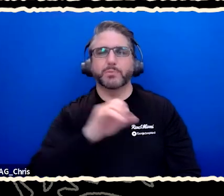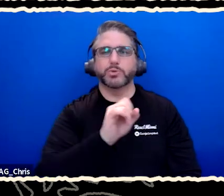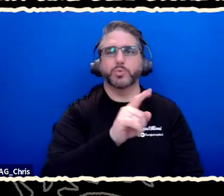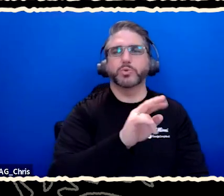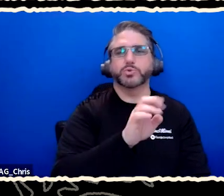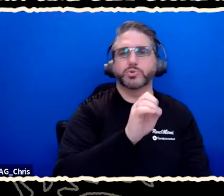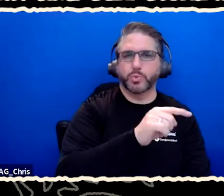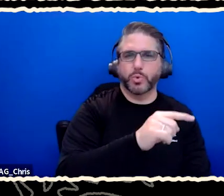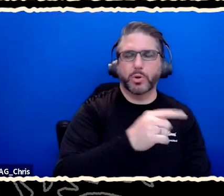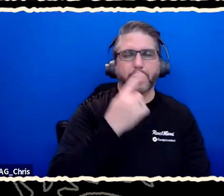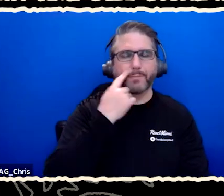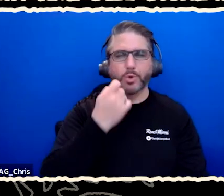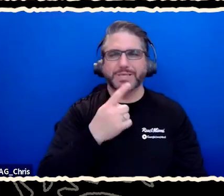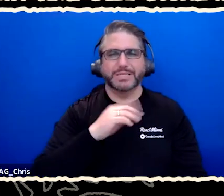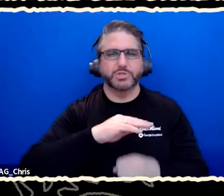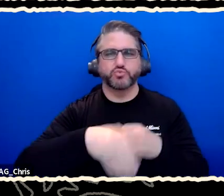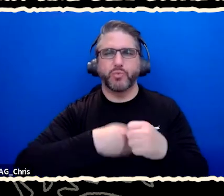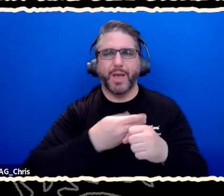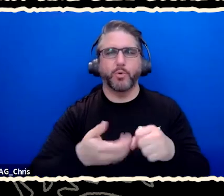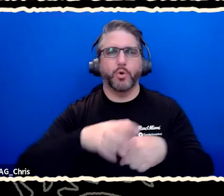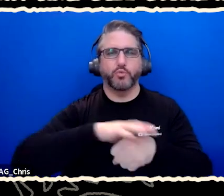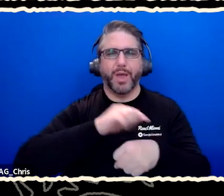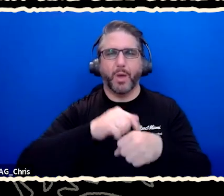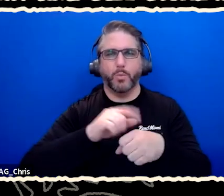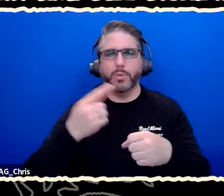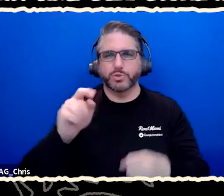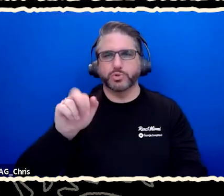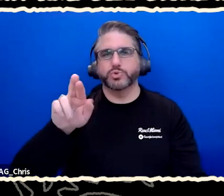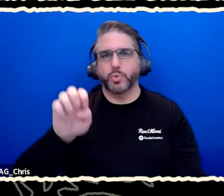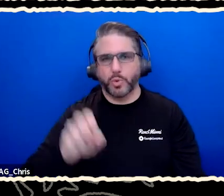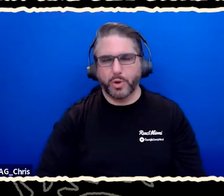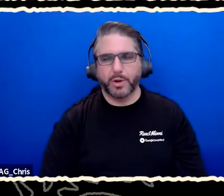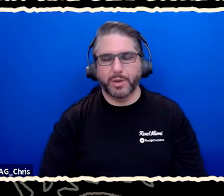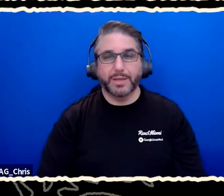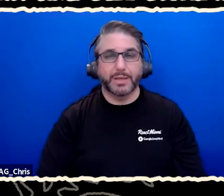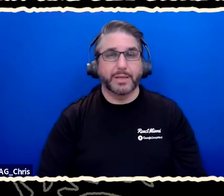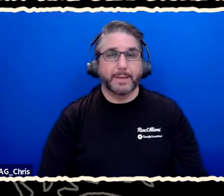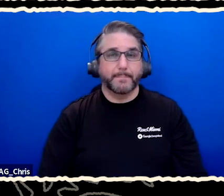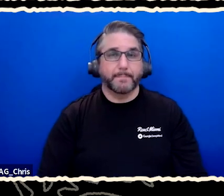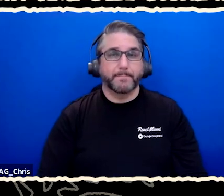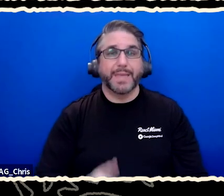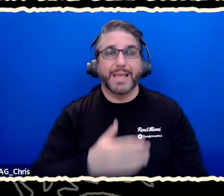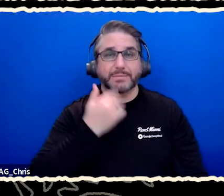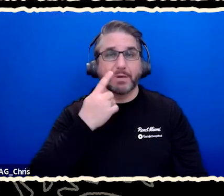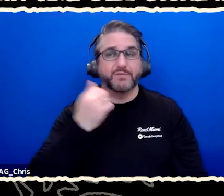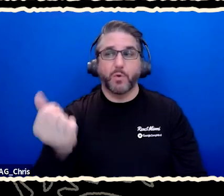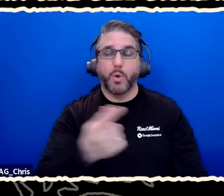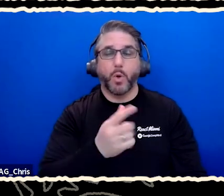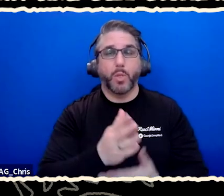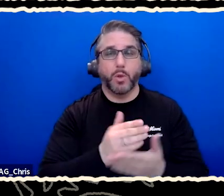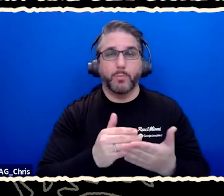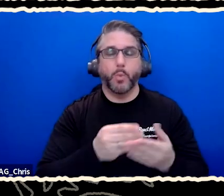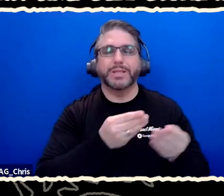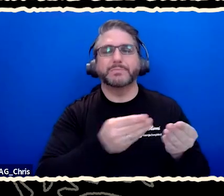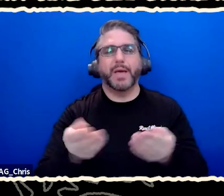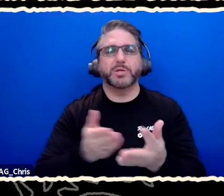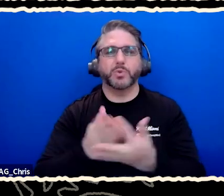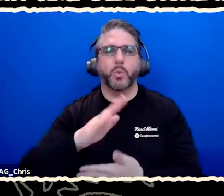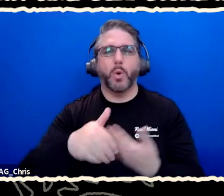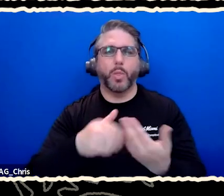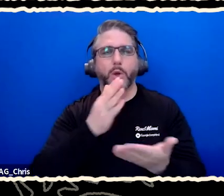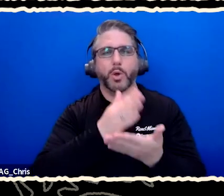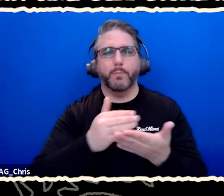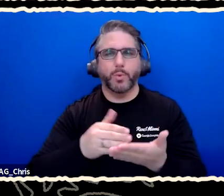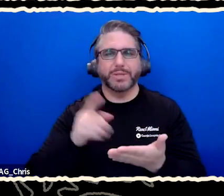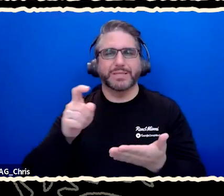really it's a wrapper around a store. It's passed to all components that need to communicate. It's kind of